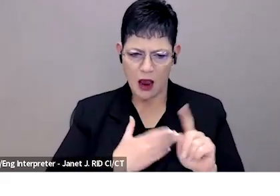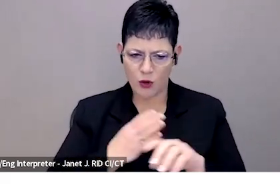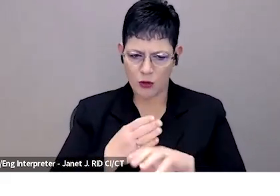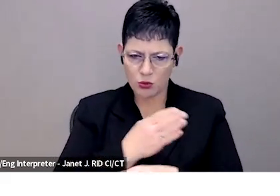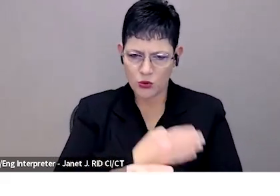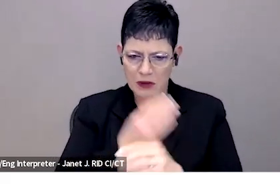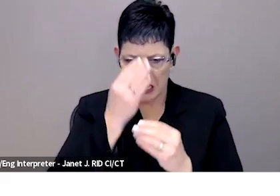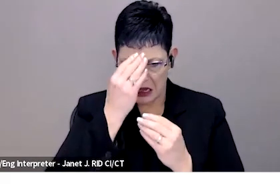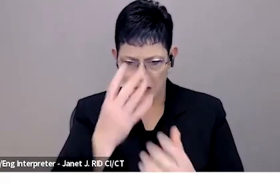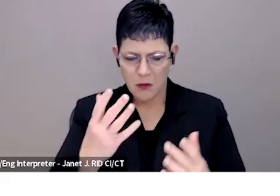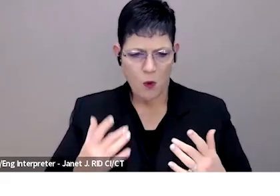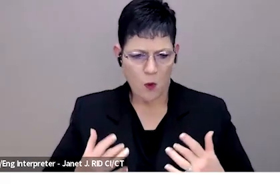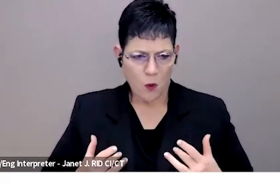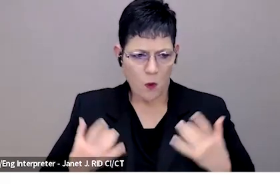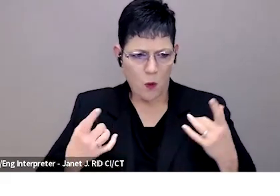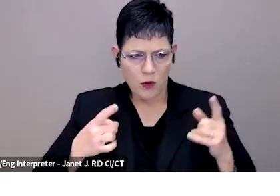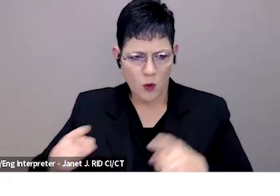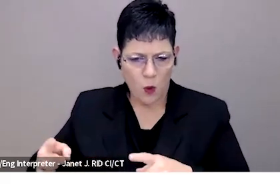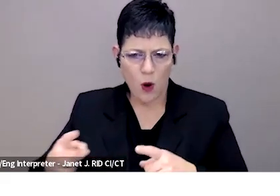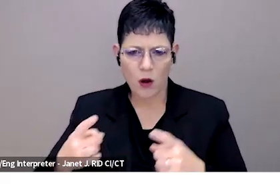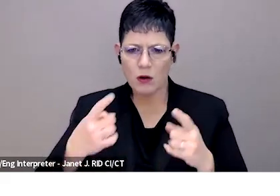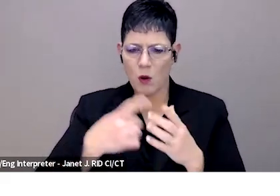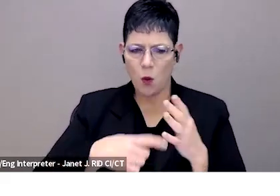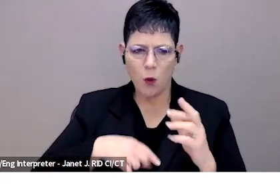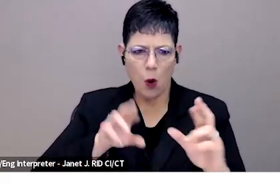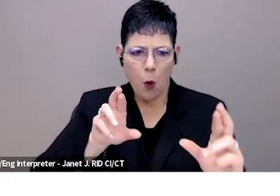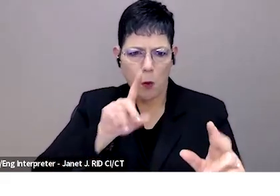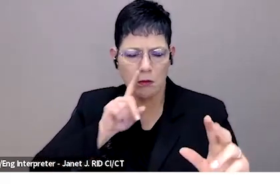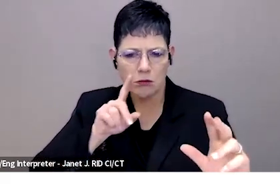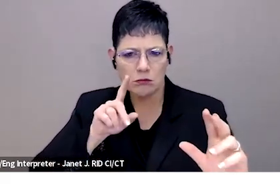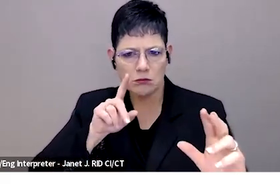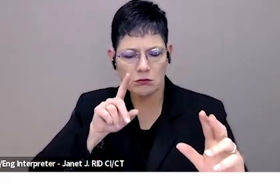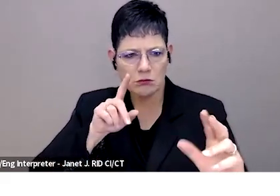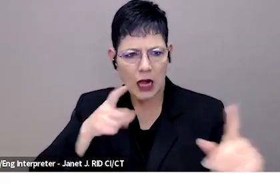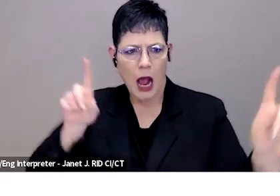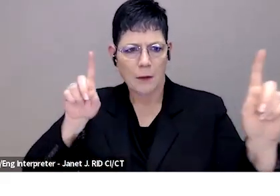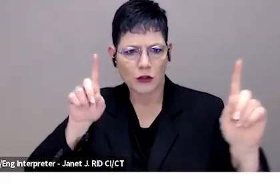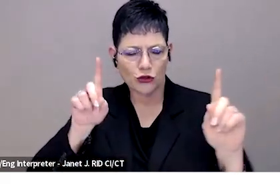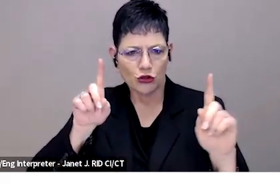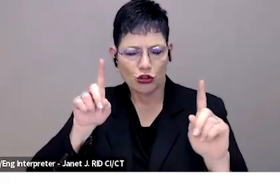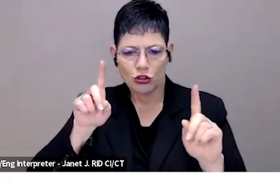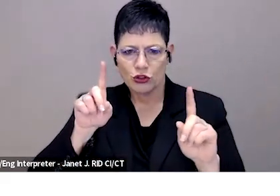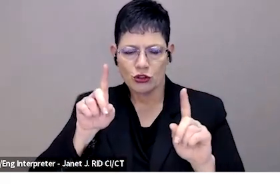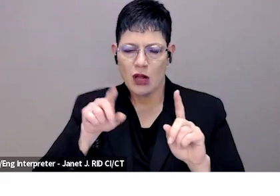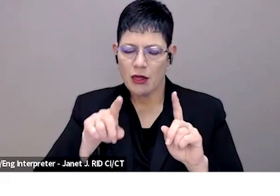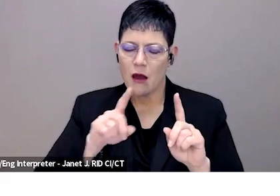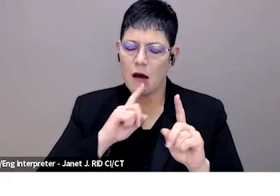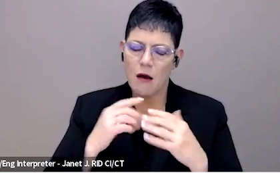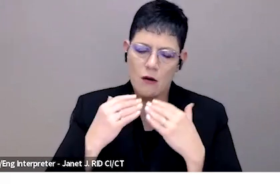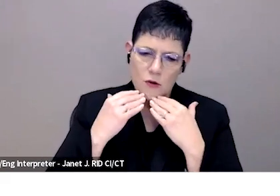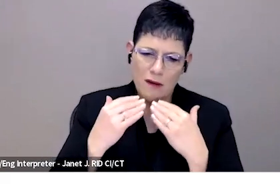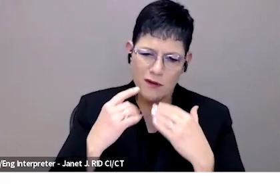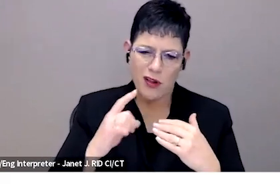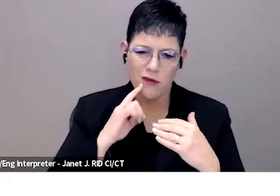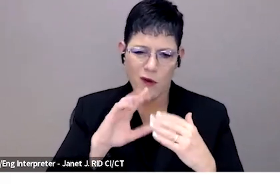them what is going on and what we hope to accomplish in the years to come. And they are all very grateful